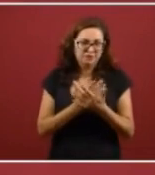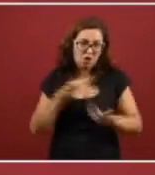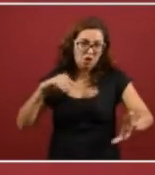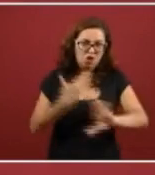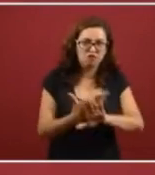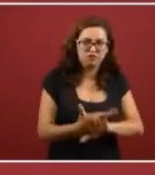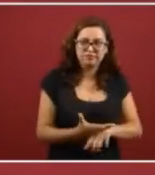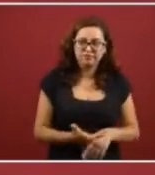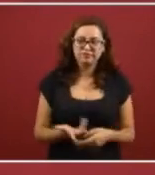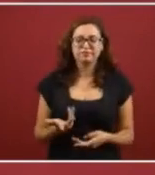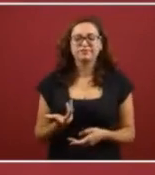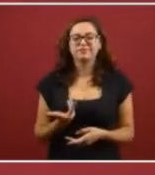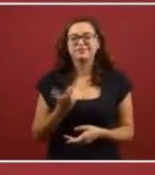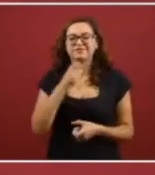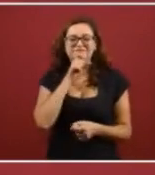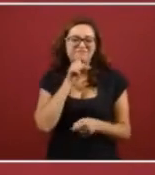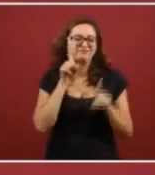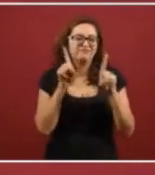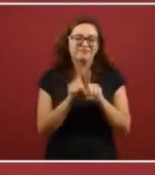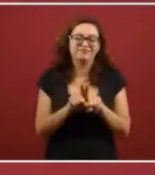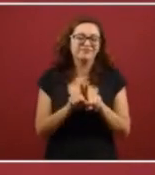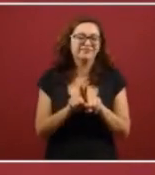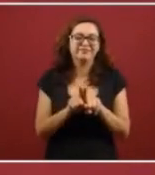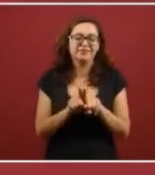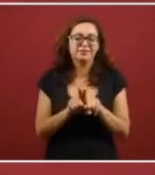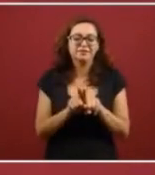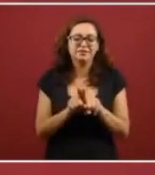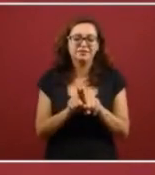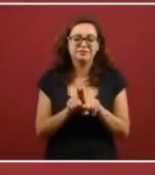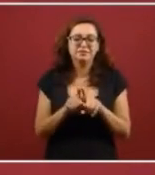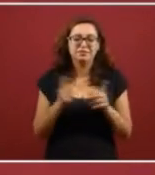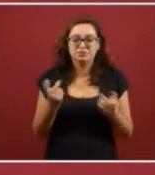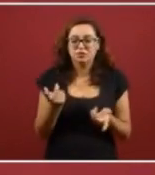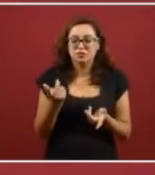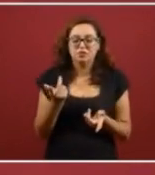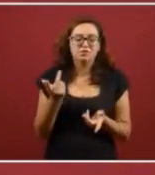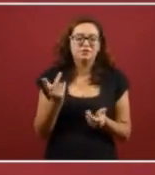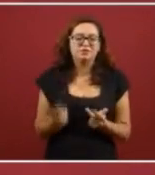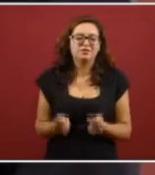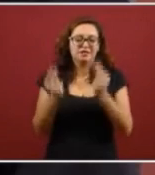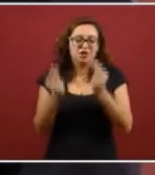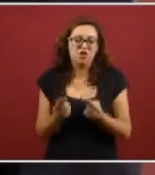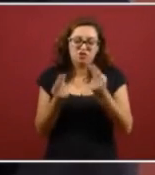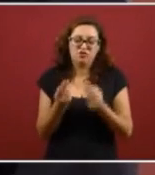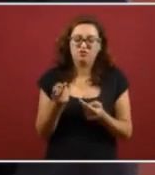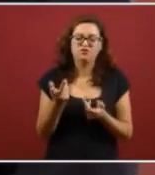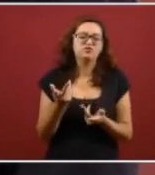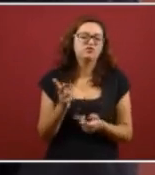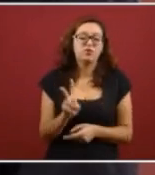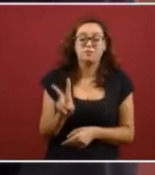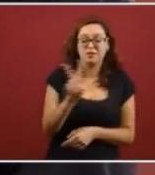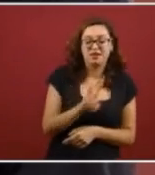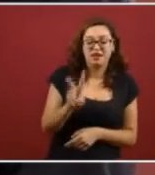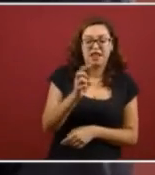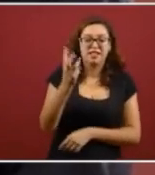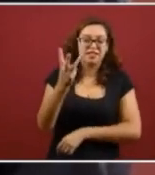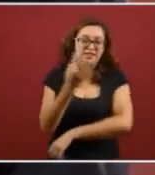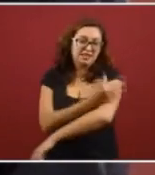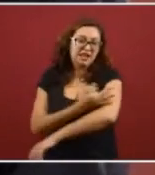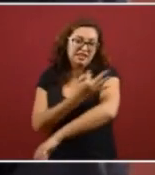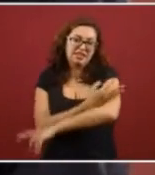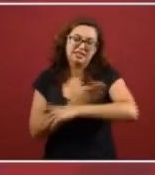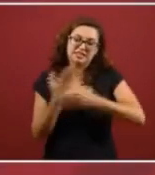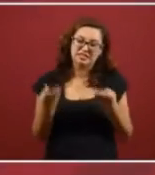como that's the same thing. Los mercados. Like in the market. El viernes. If you do something on Friday, tarde, in the 3 in the